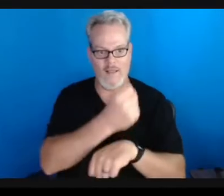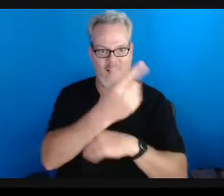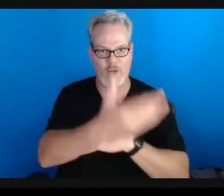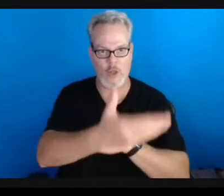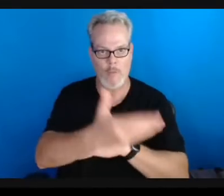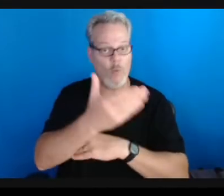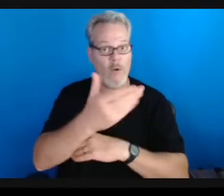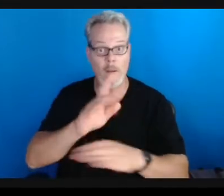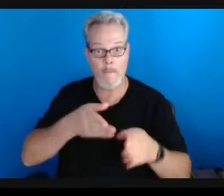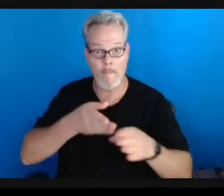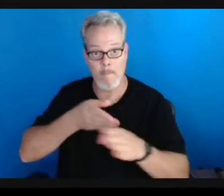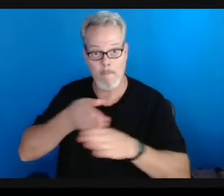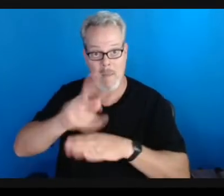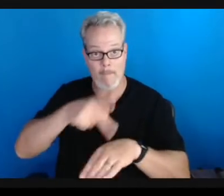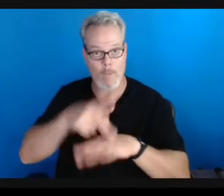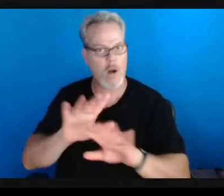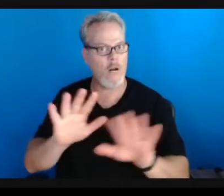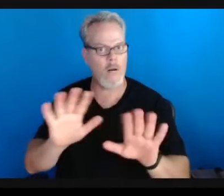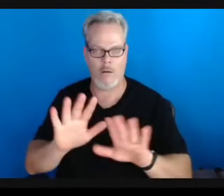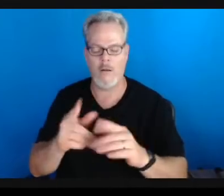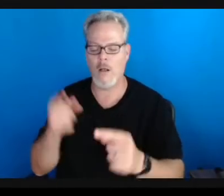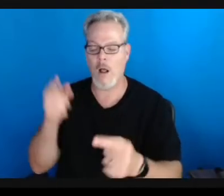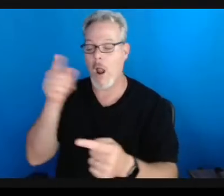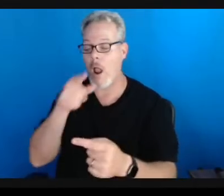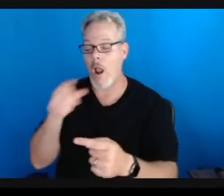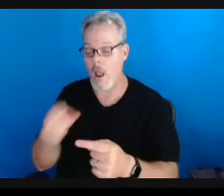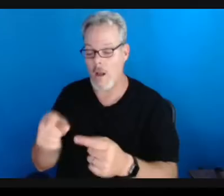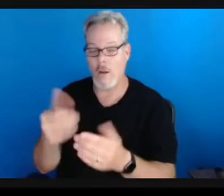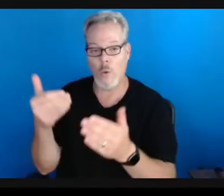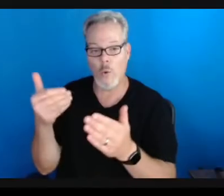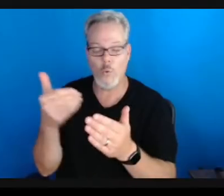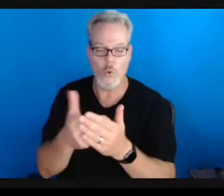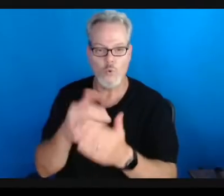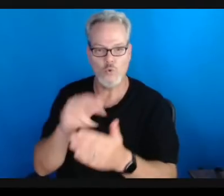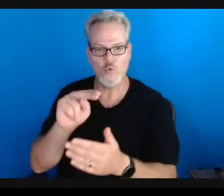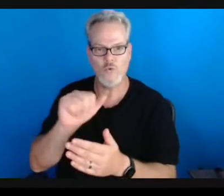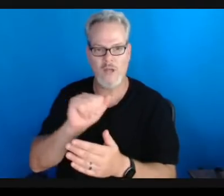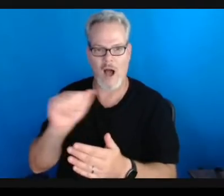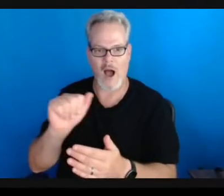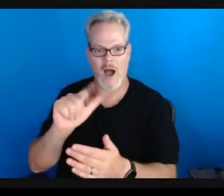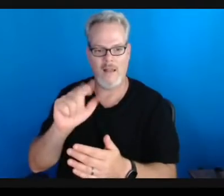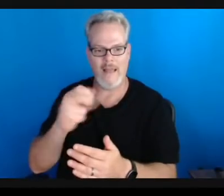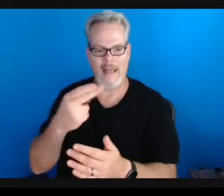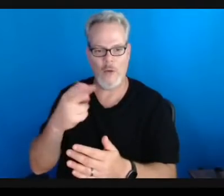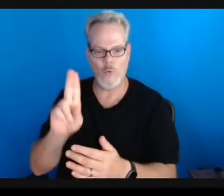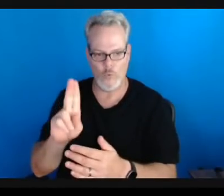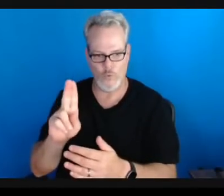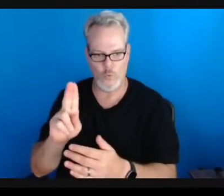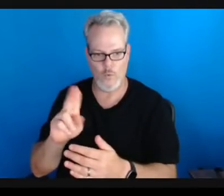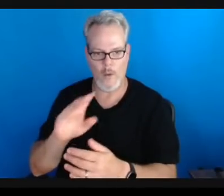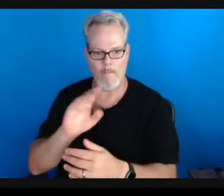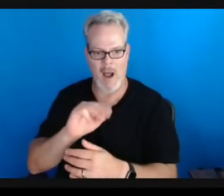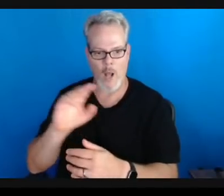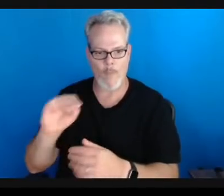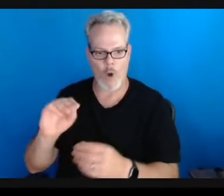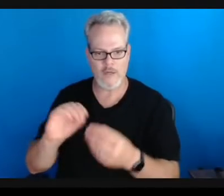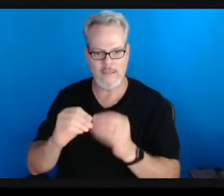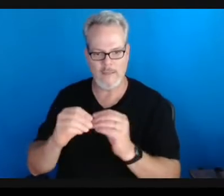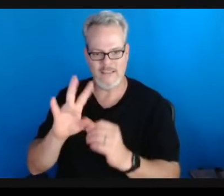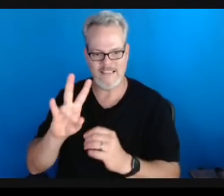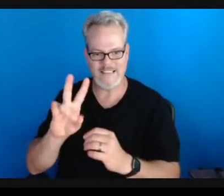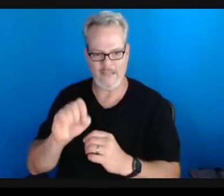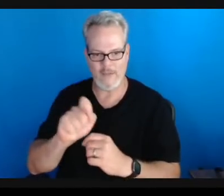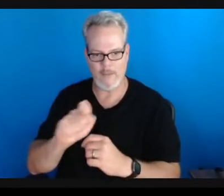down past Nalehu as you're going to South Point, mile marker 70.5 on Highway 11. It's a 90-minute